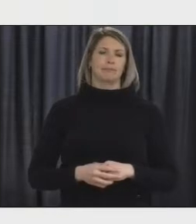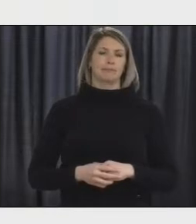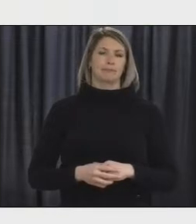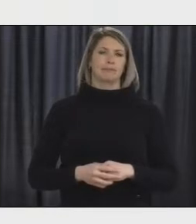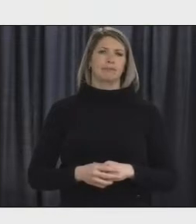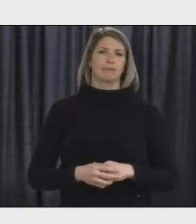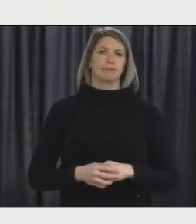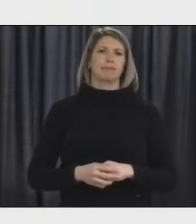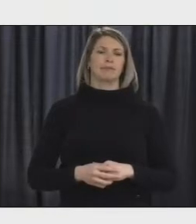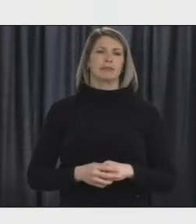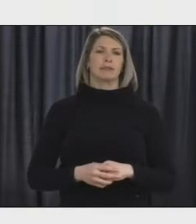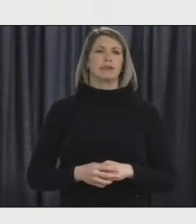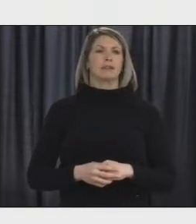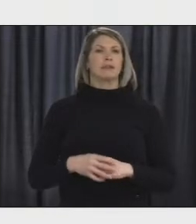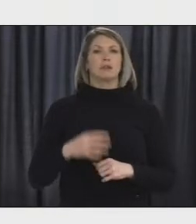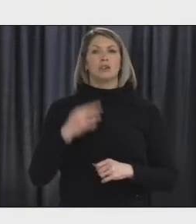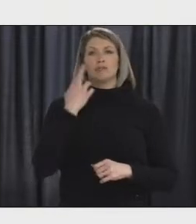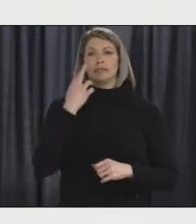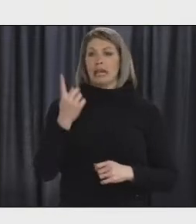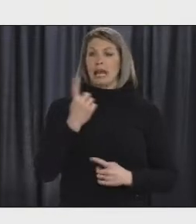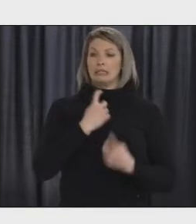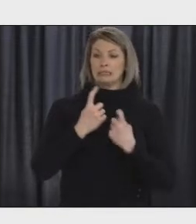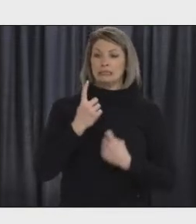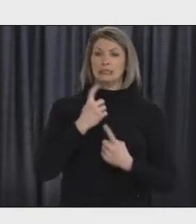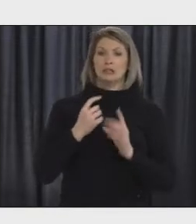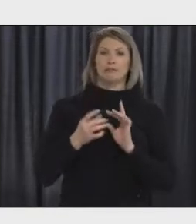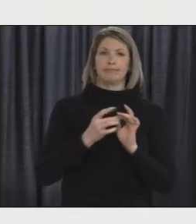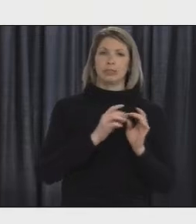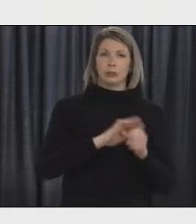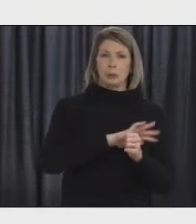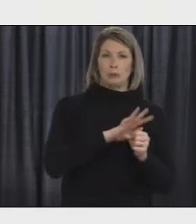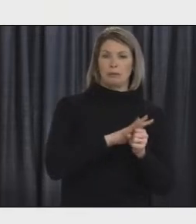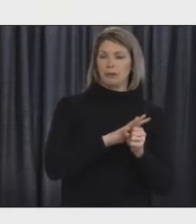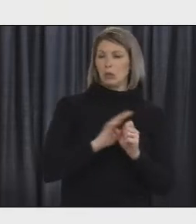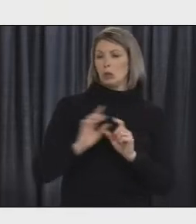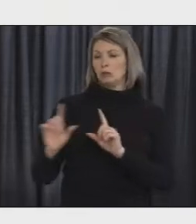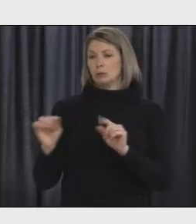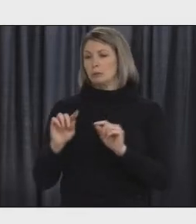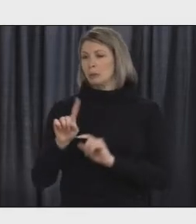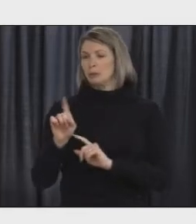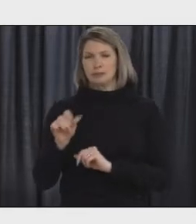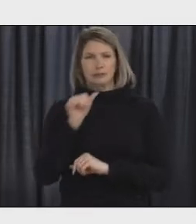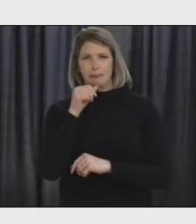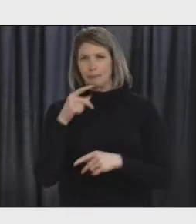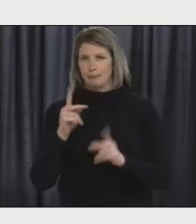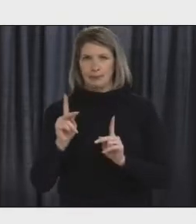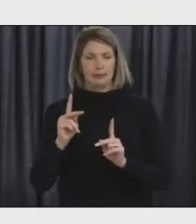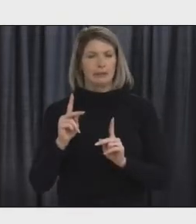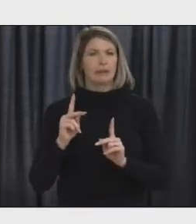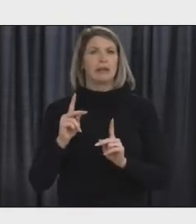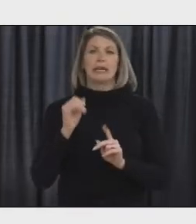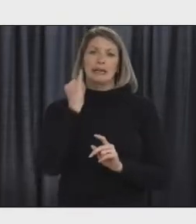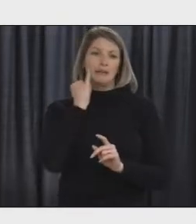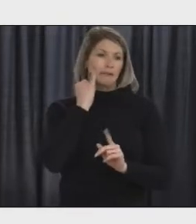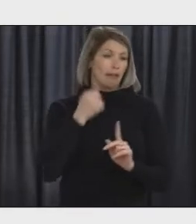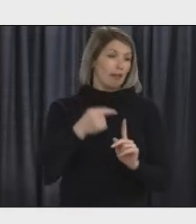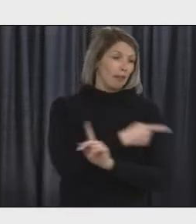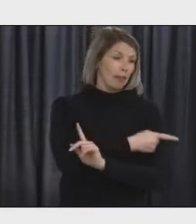these briefings is to address COVID-19 issues. All other government-related issues should be directed to the appropriate department or agency for